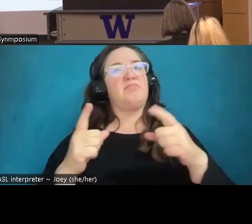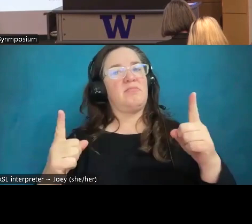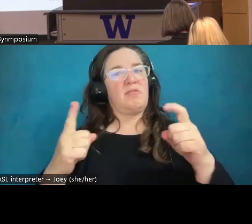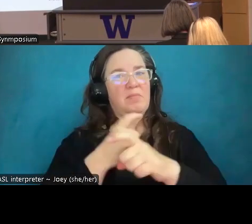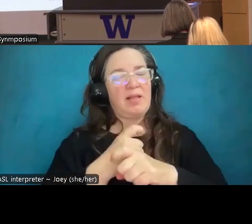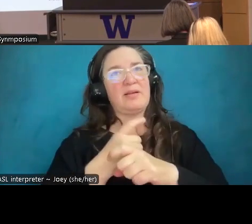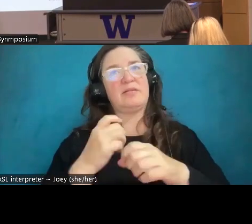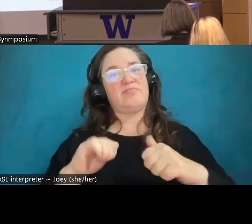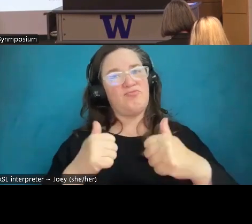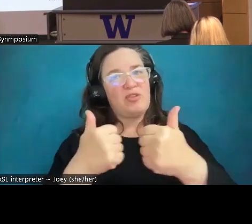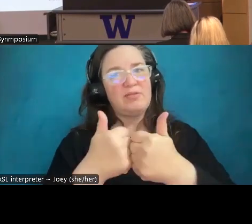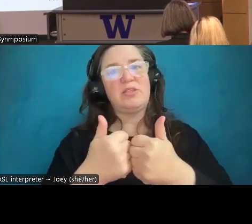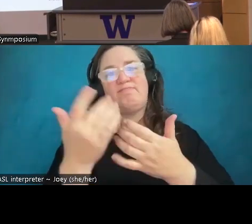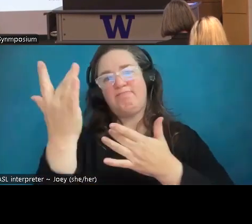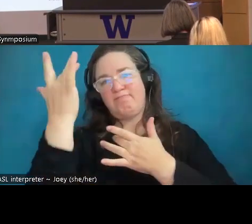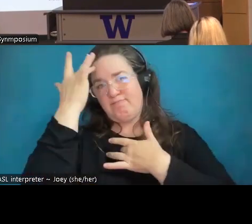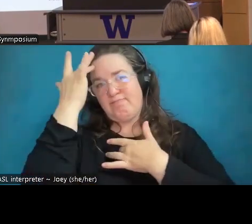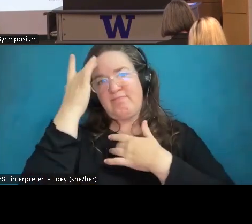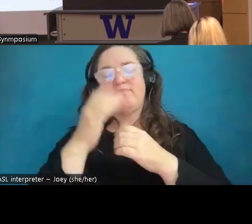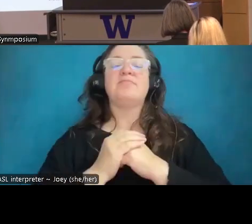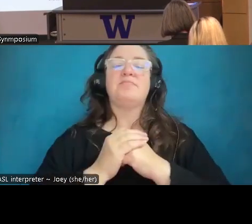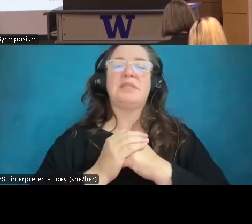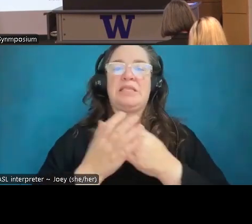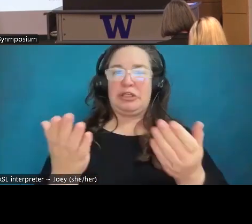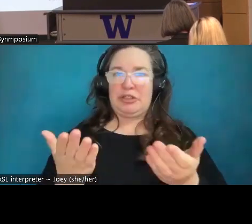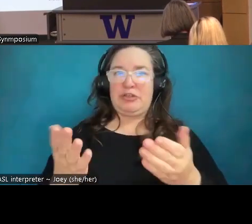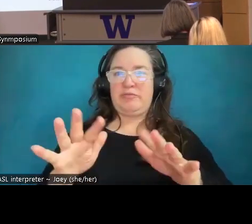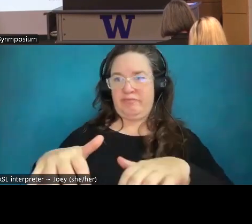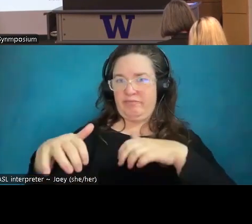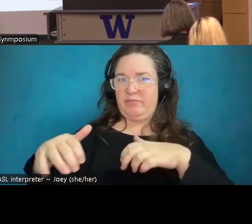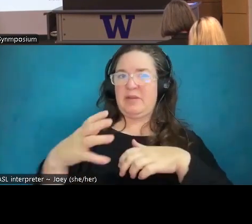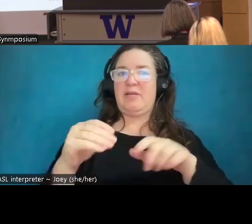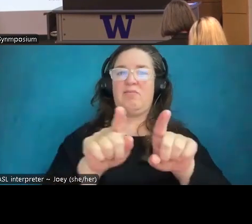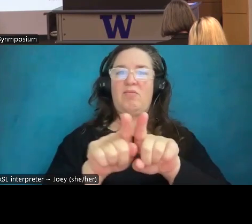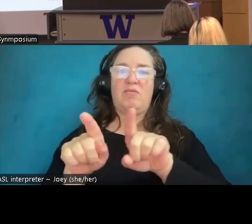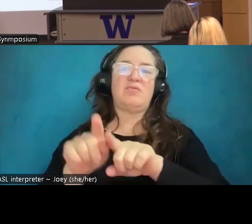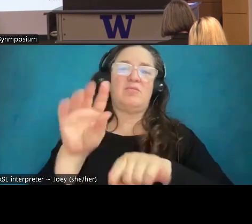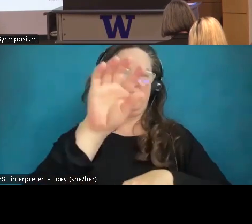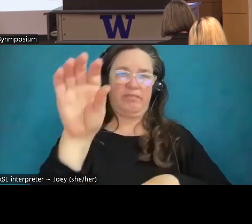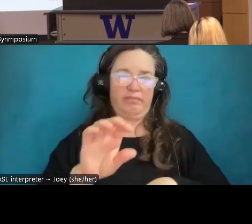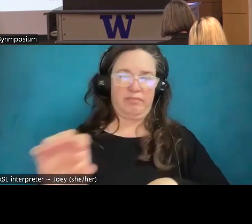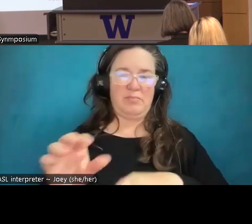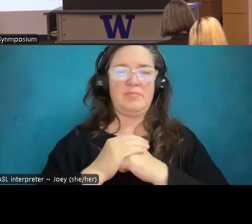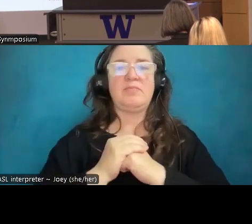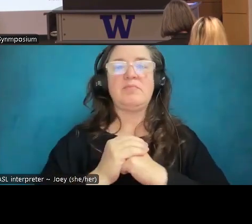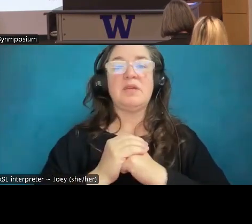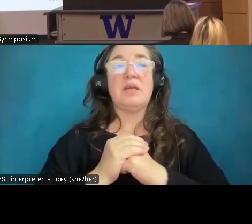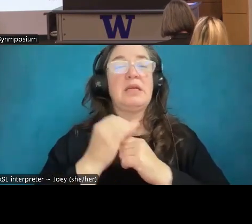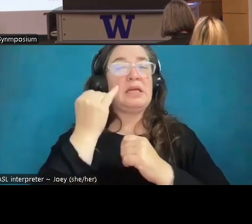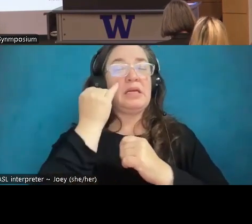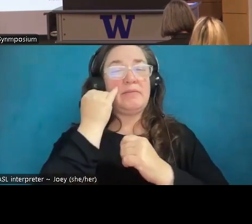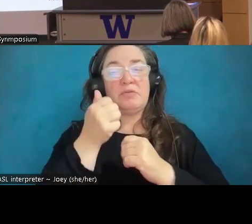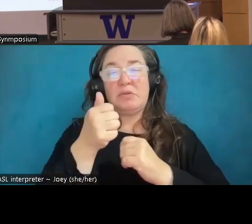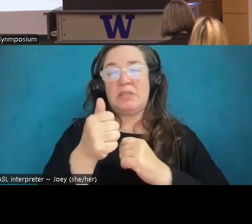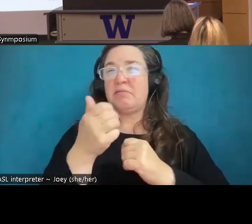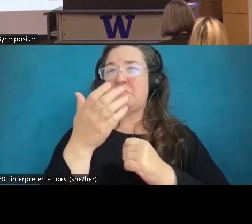person and online. For those of you who are less familiar with long COVID, I hope to give a comprehensive overview.